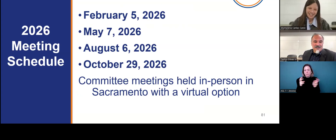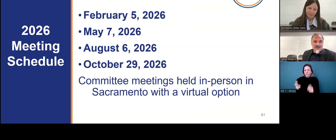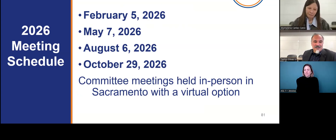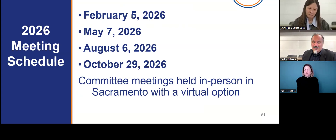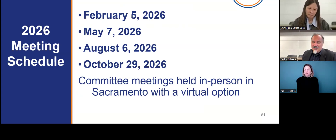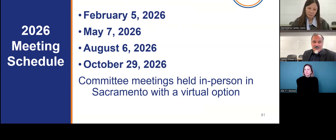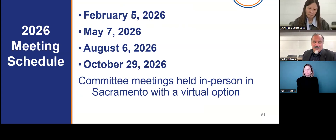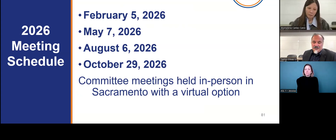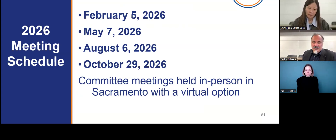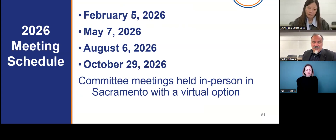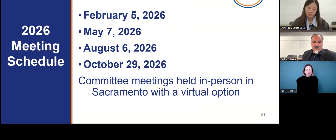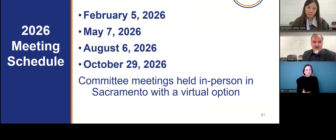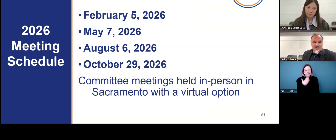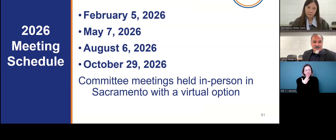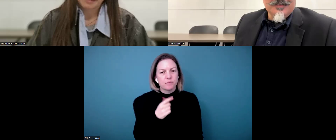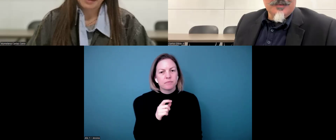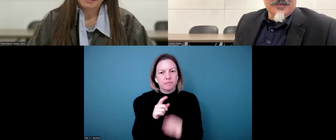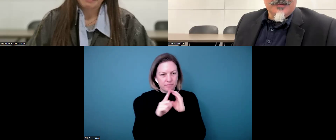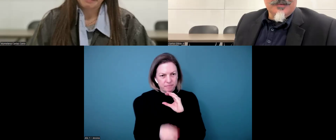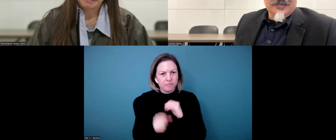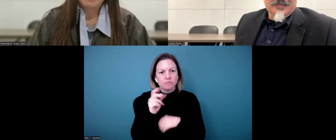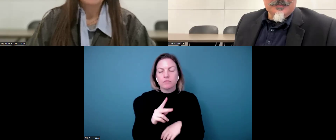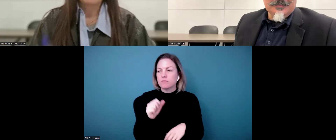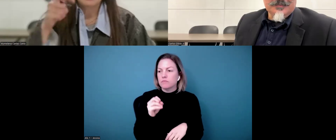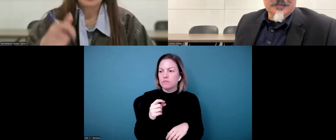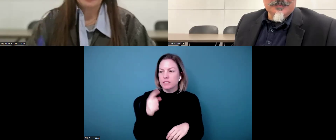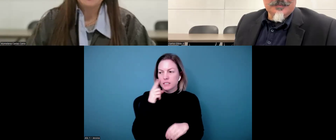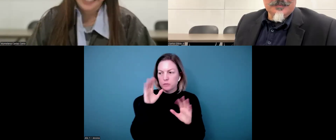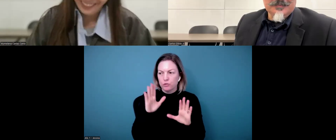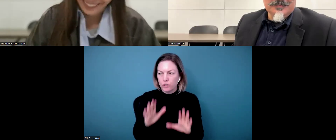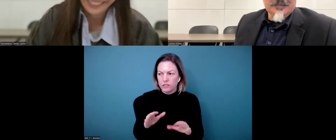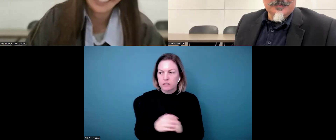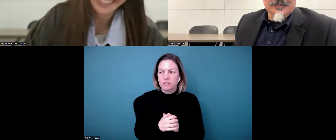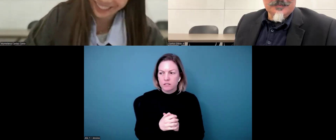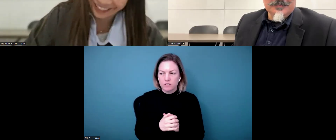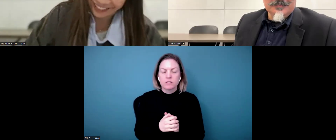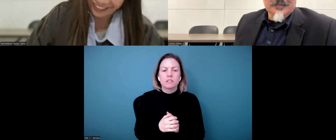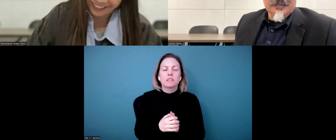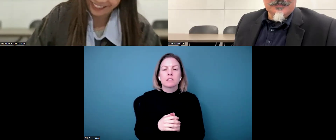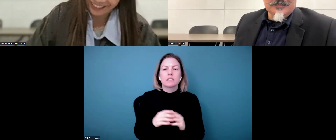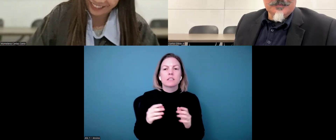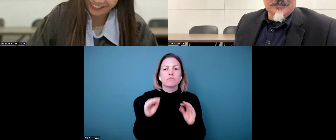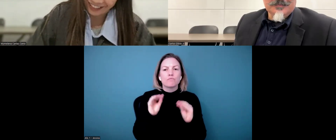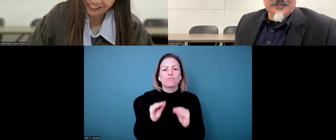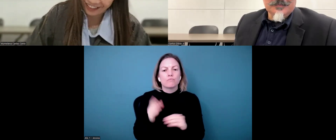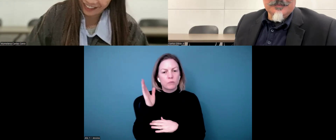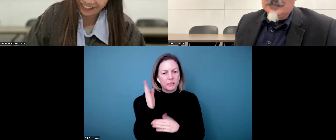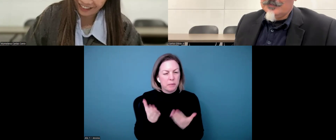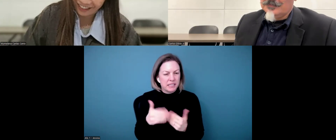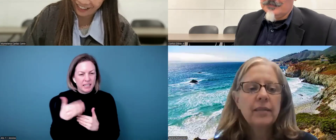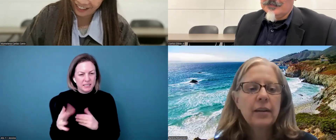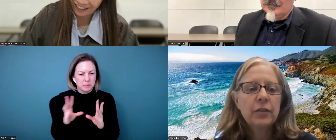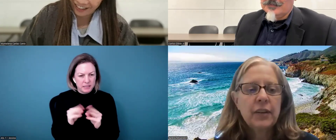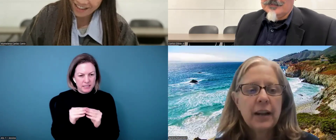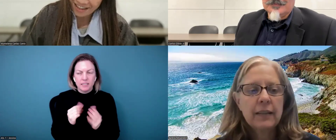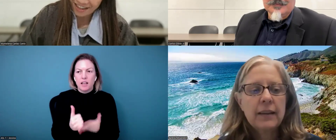you. Just couldn't unmute myself for a second. So I do think it'd be great if we could get a presentation, maybe even at the next meeting, just to help